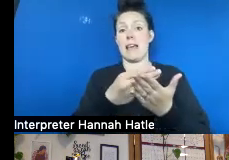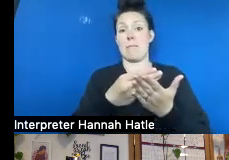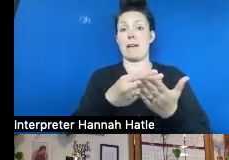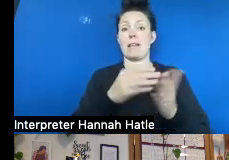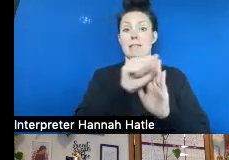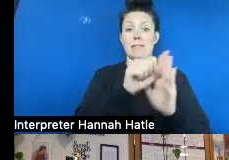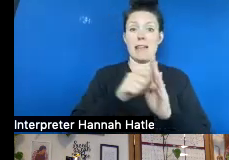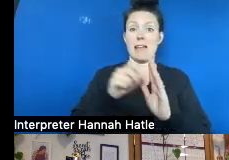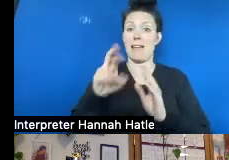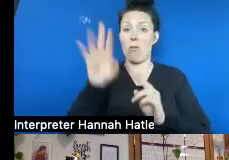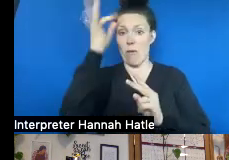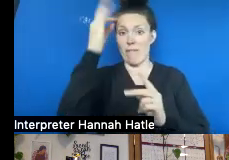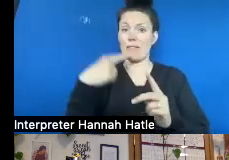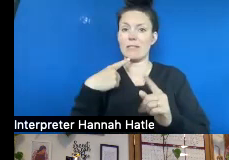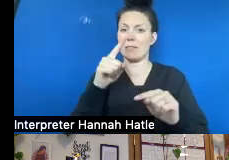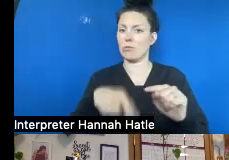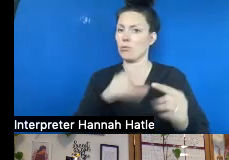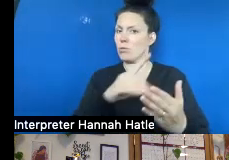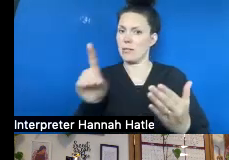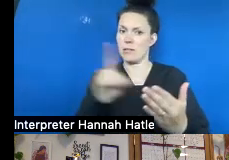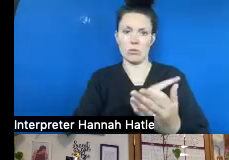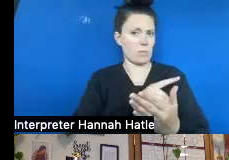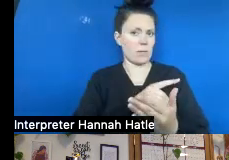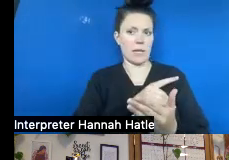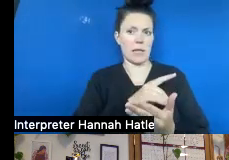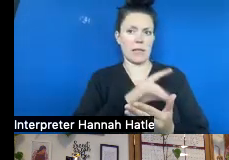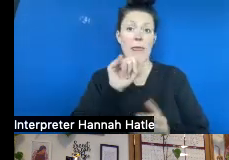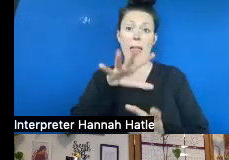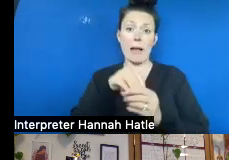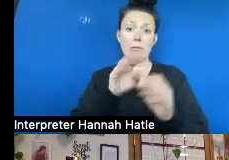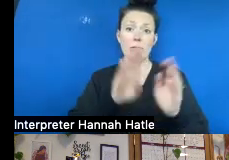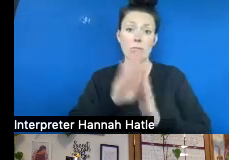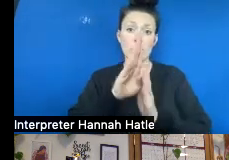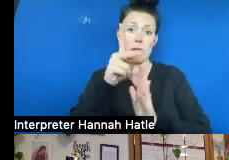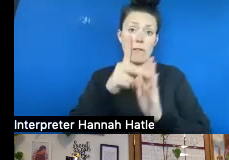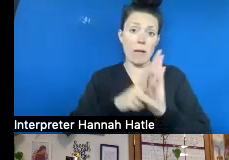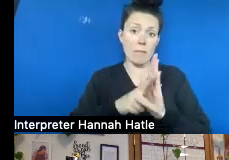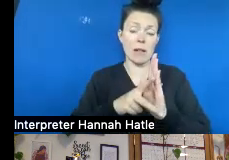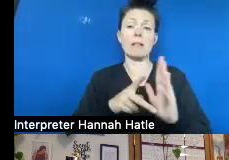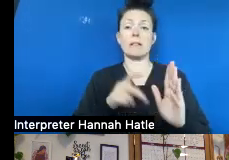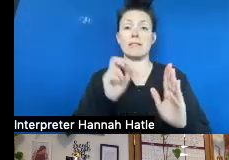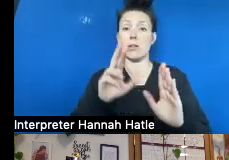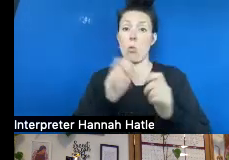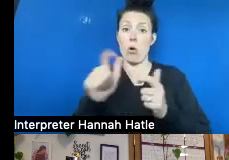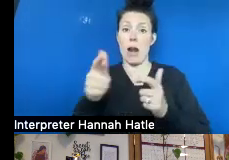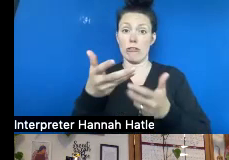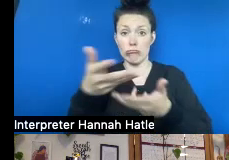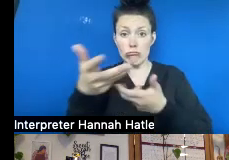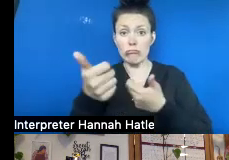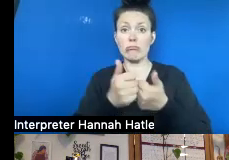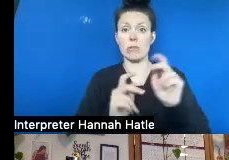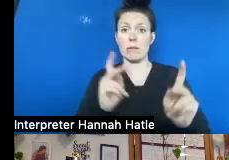discriminate. And that includes also with creating policies or mistreating, because we